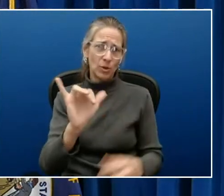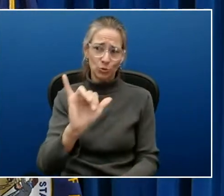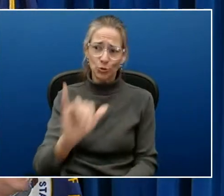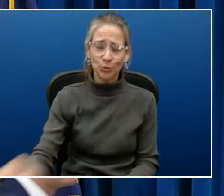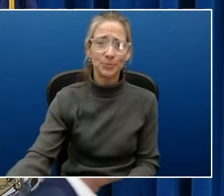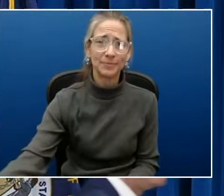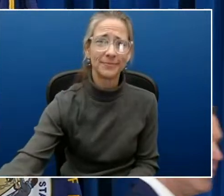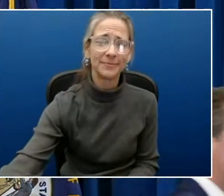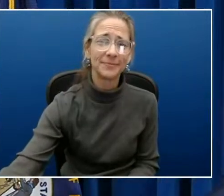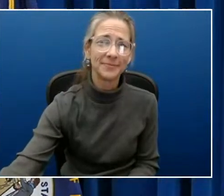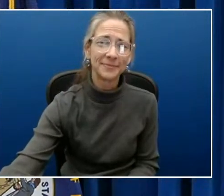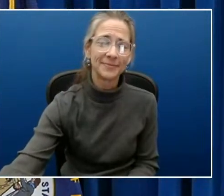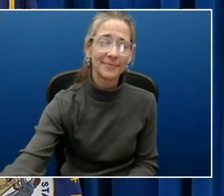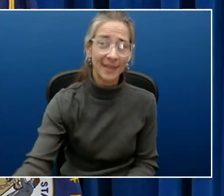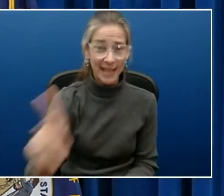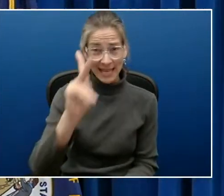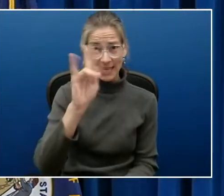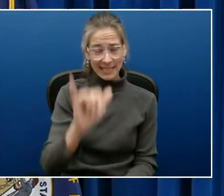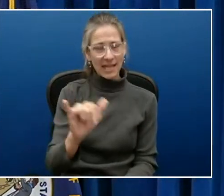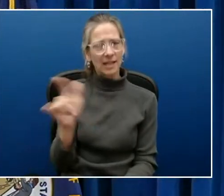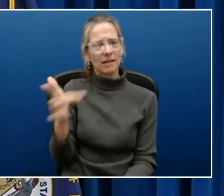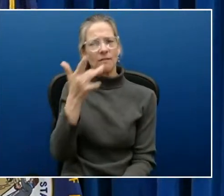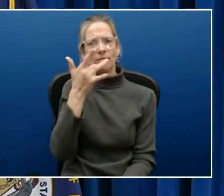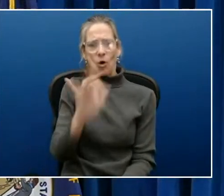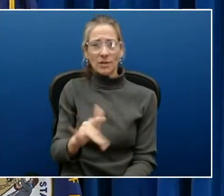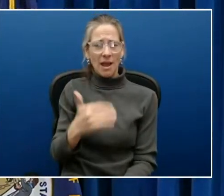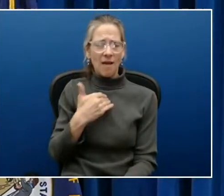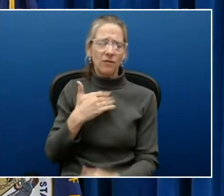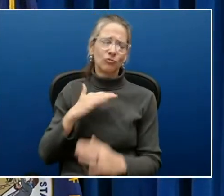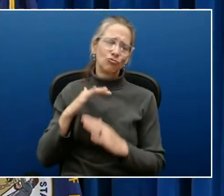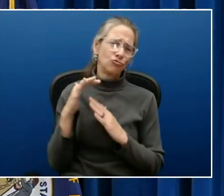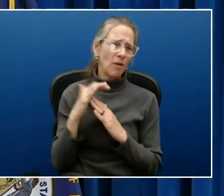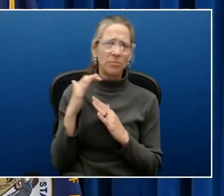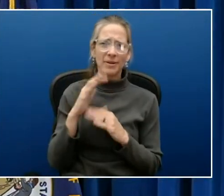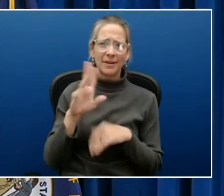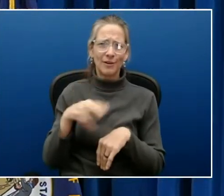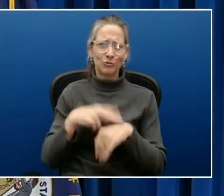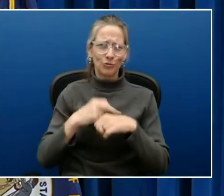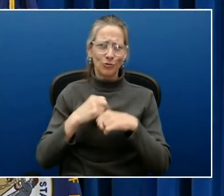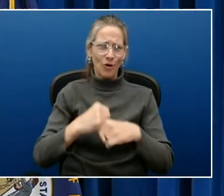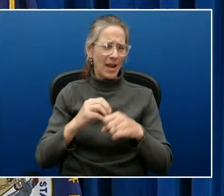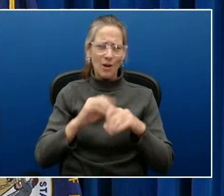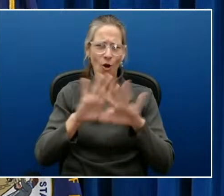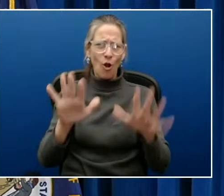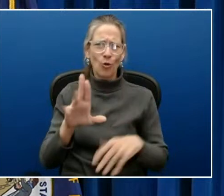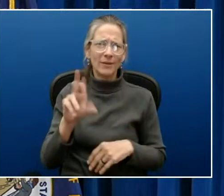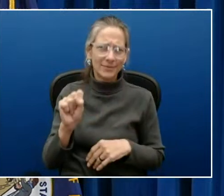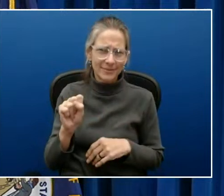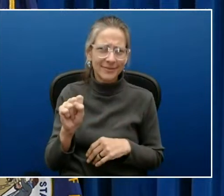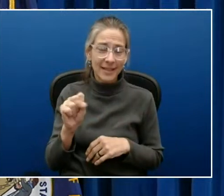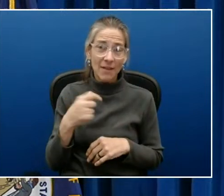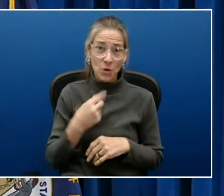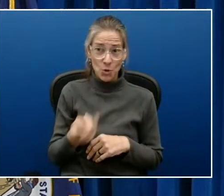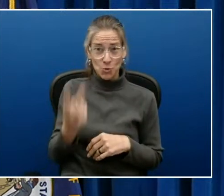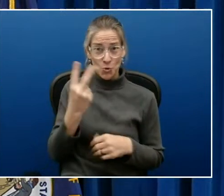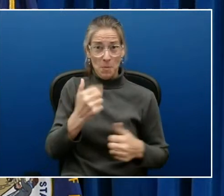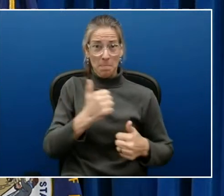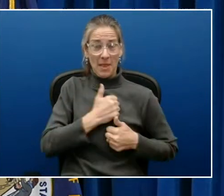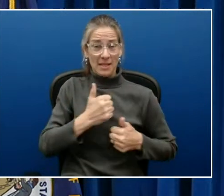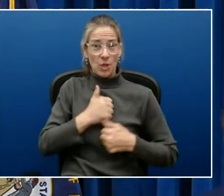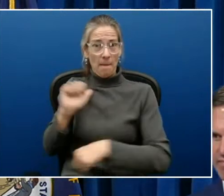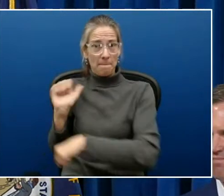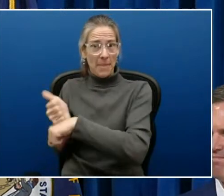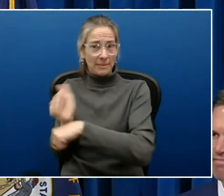Kentucky is fortunate to have the best National Guard in the country, as well as 2 major military bases within our Commonwealth.